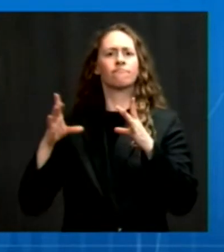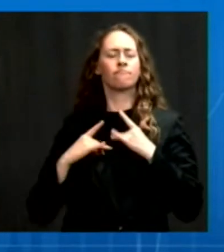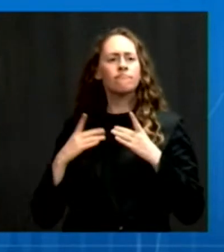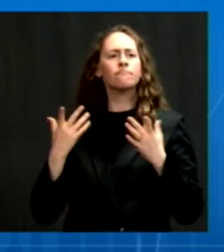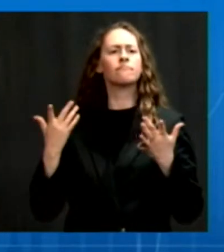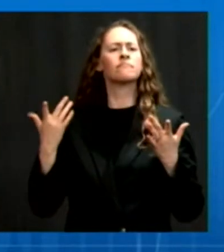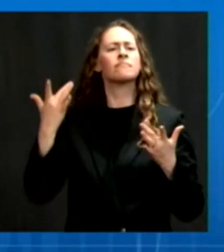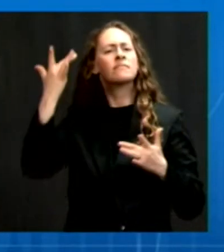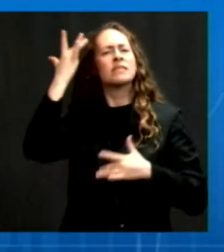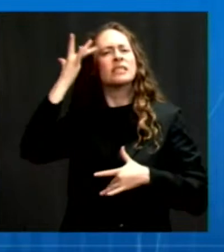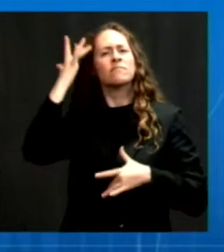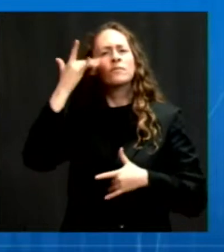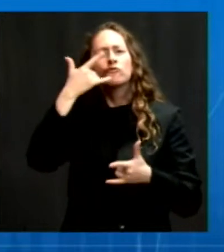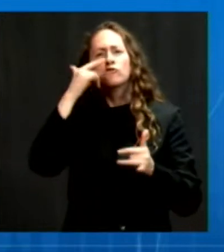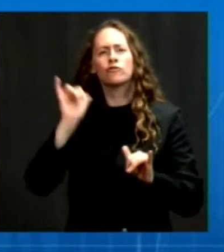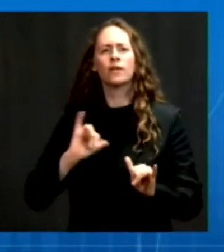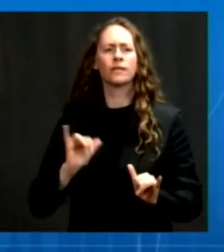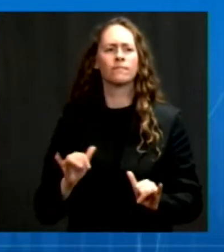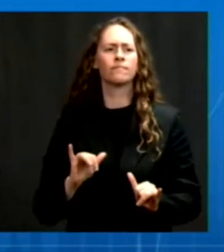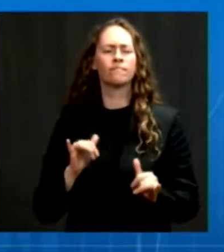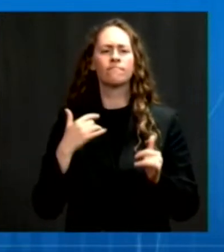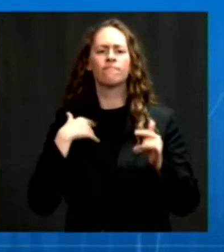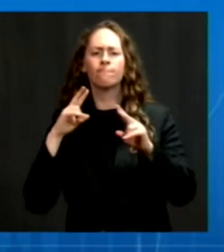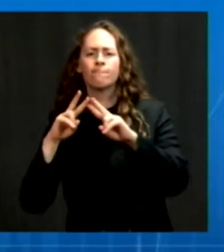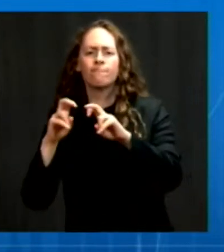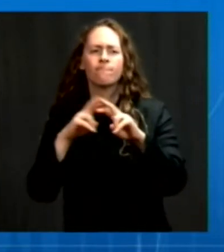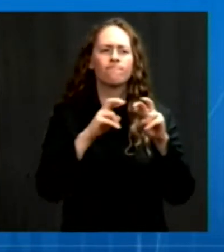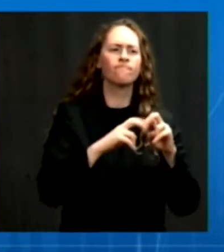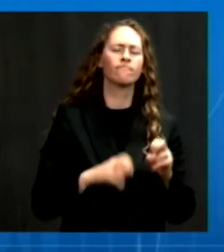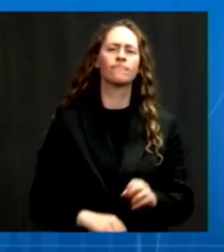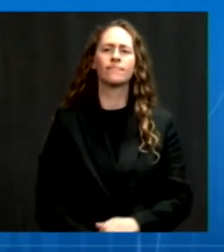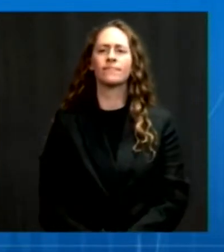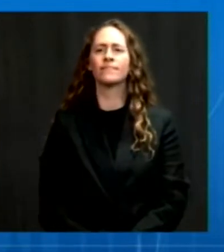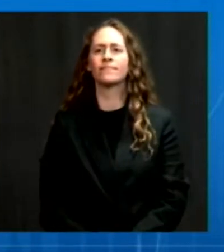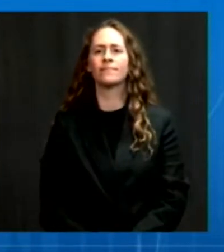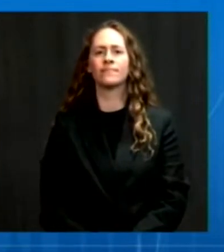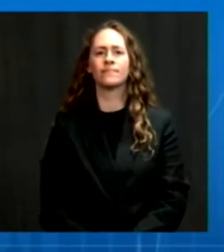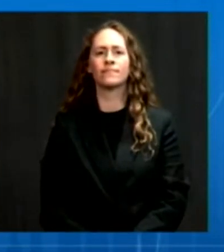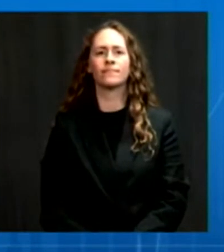MedRxiv, published on May 24th,